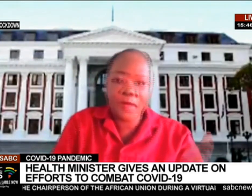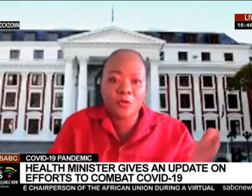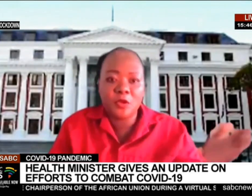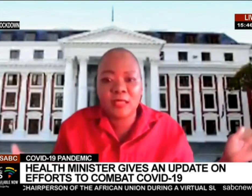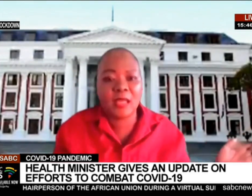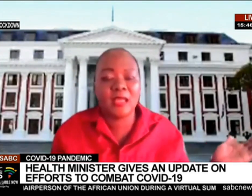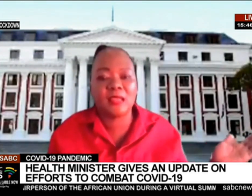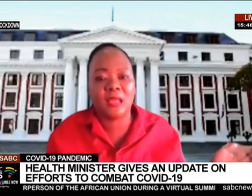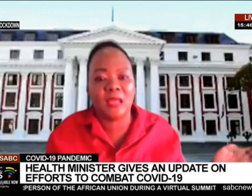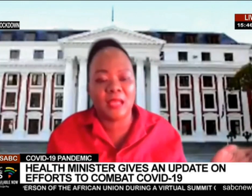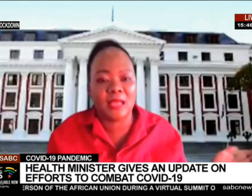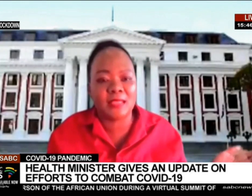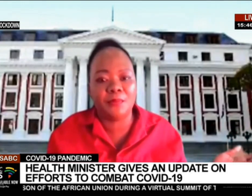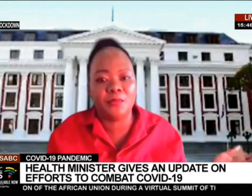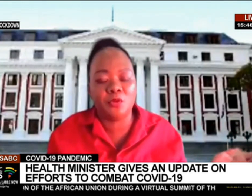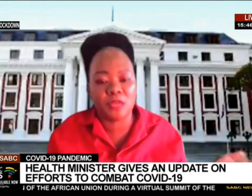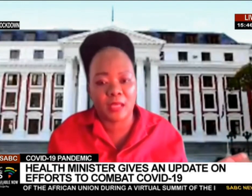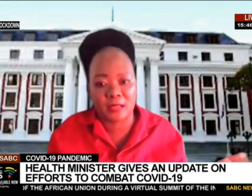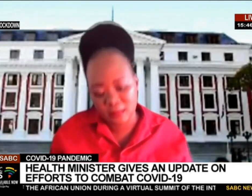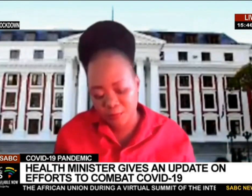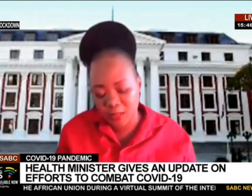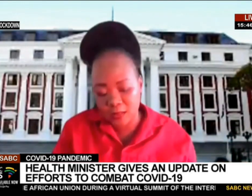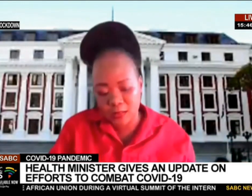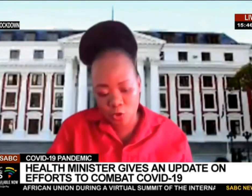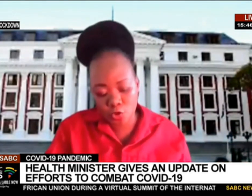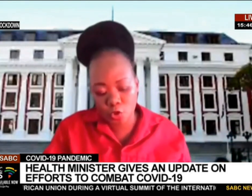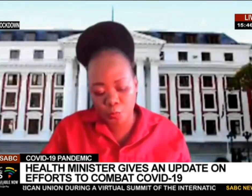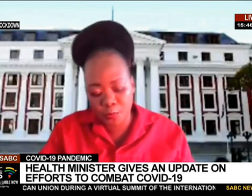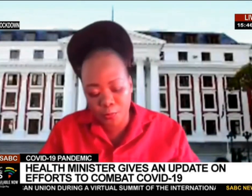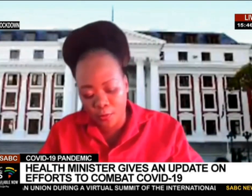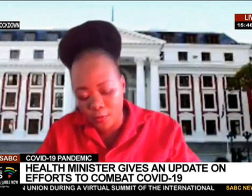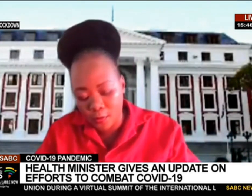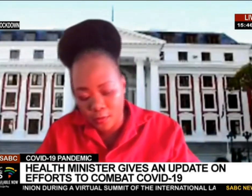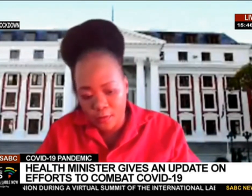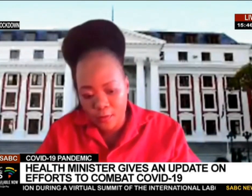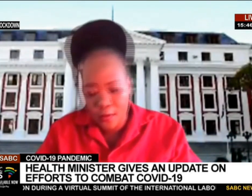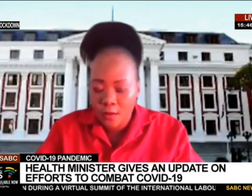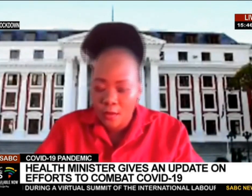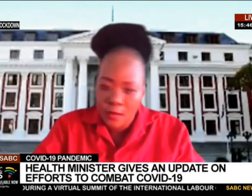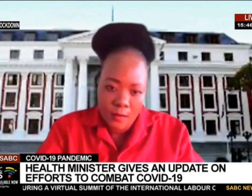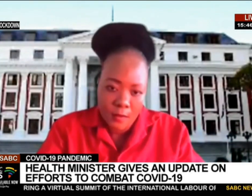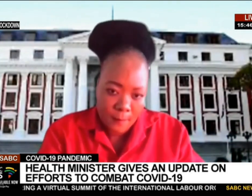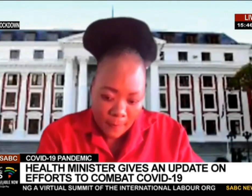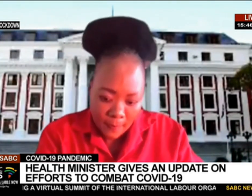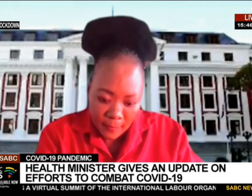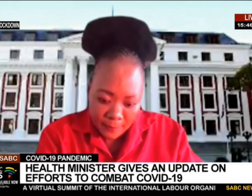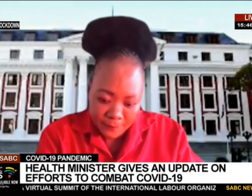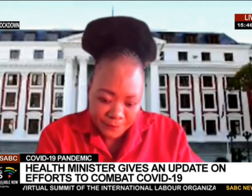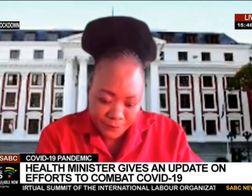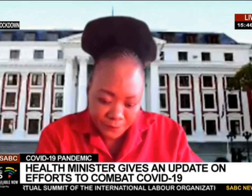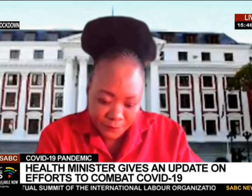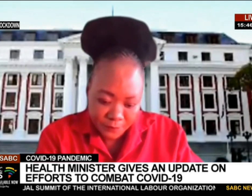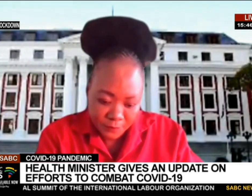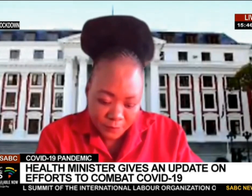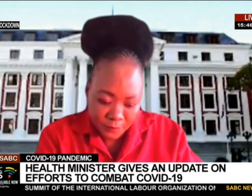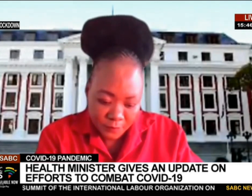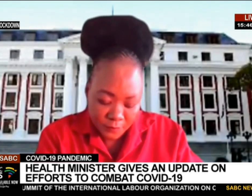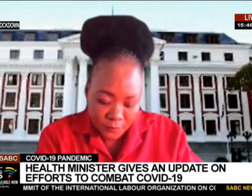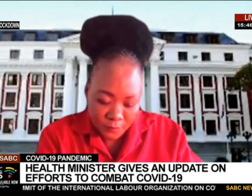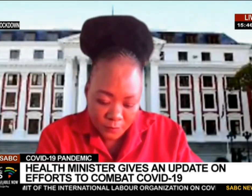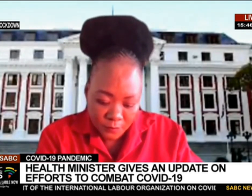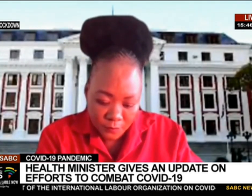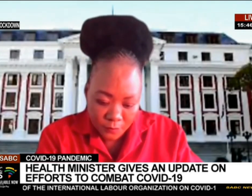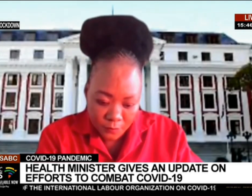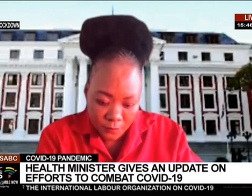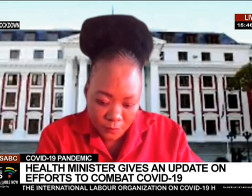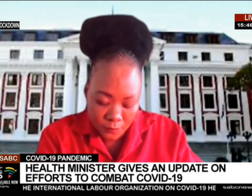Mautwe, maybe you did. I'm being muted. Please, talk to your people. Honorable Mautwe, can I respond to that? It's not